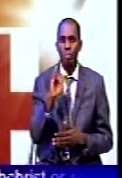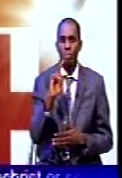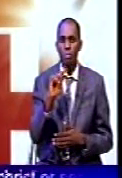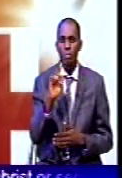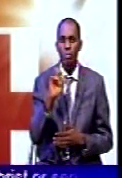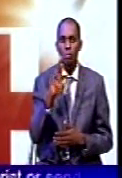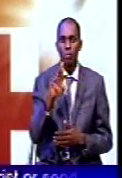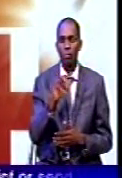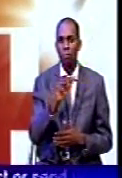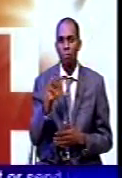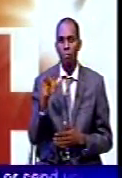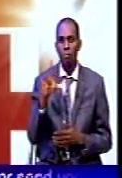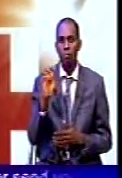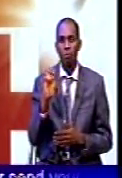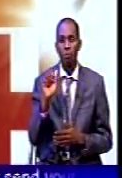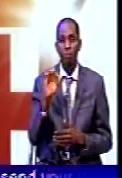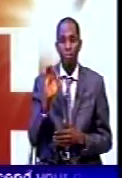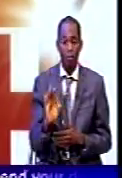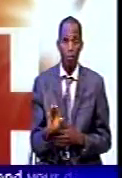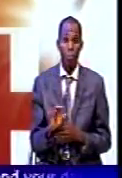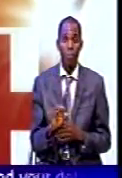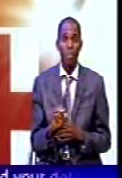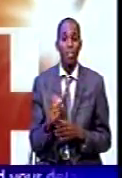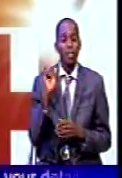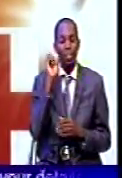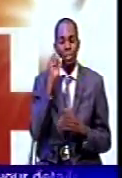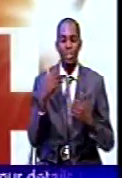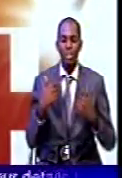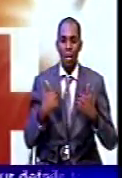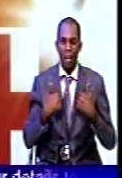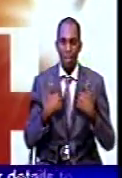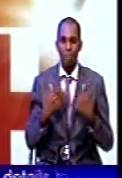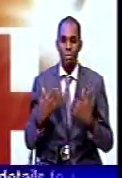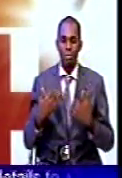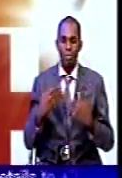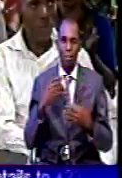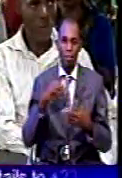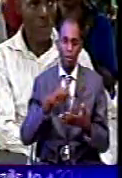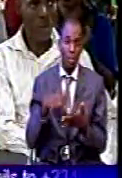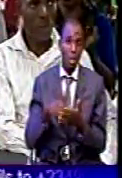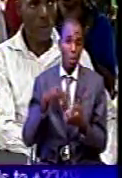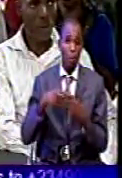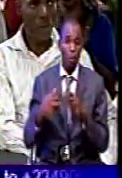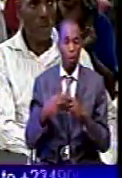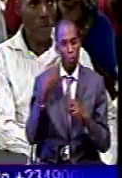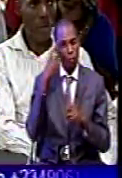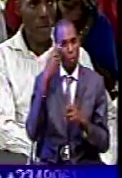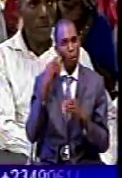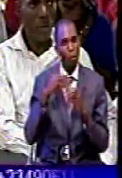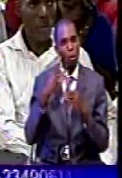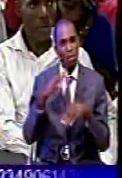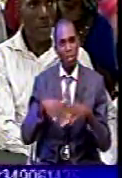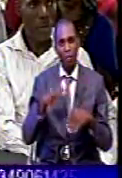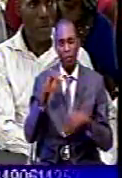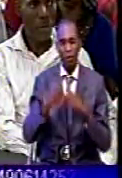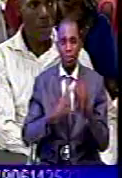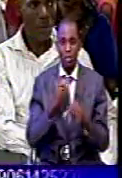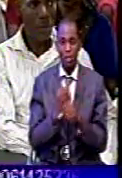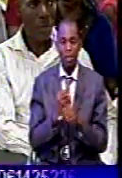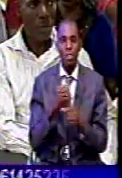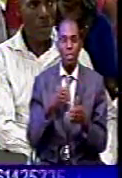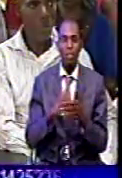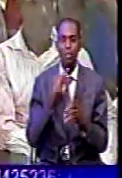cover fufu, and nothing happened to me. It was like that today, in the morning and